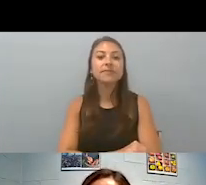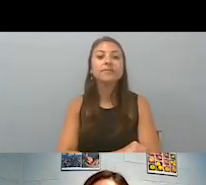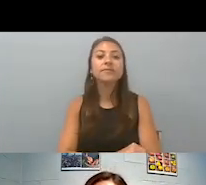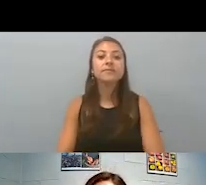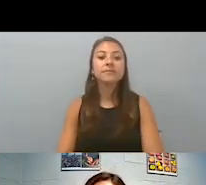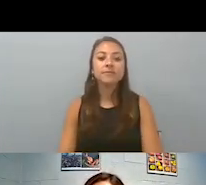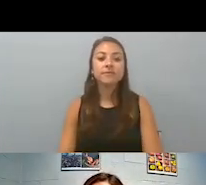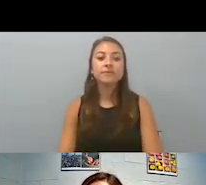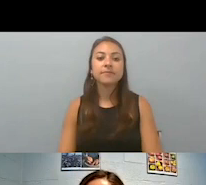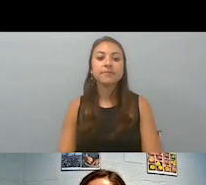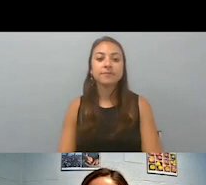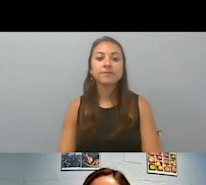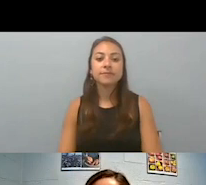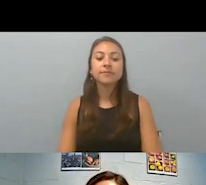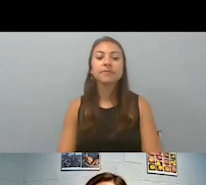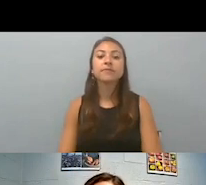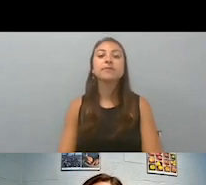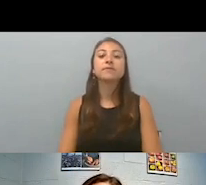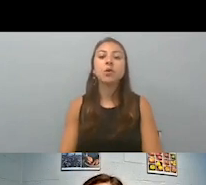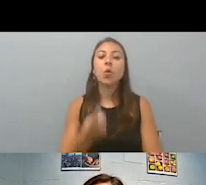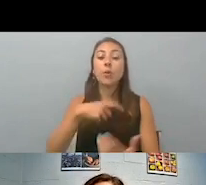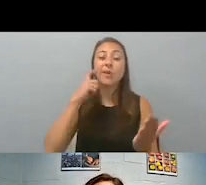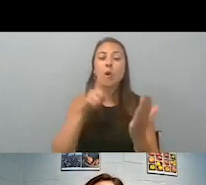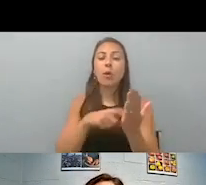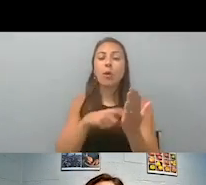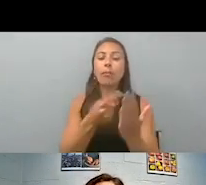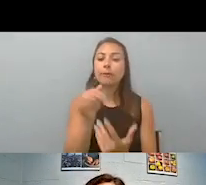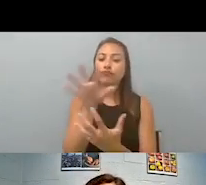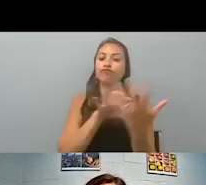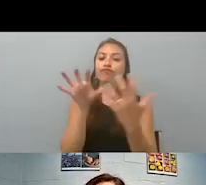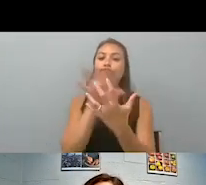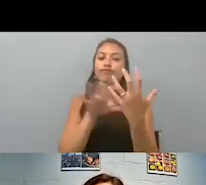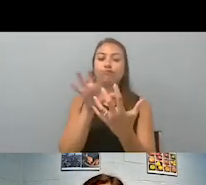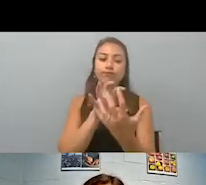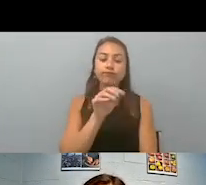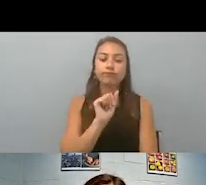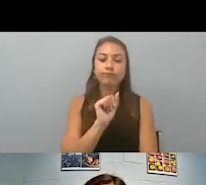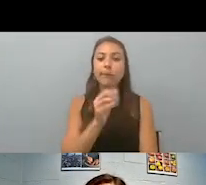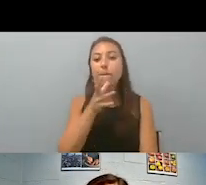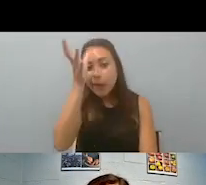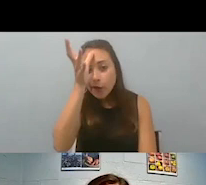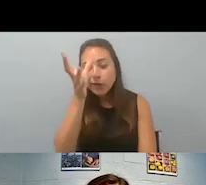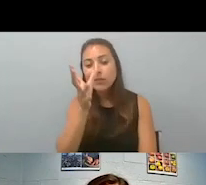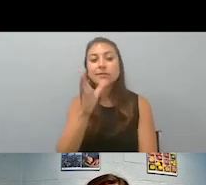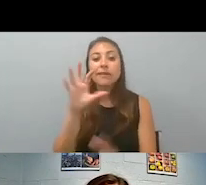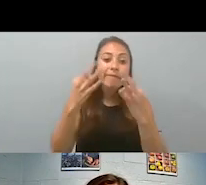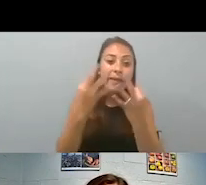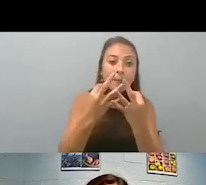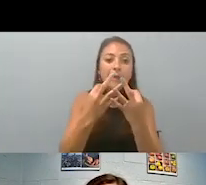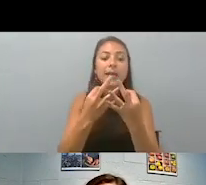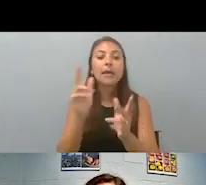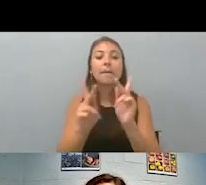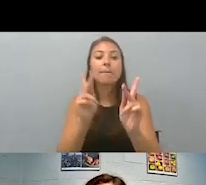that something that is definitely confusing to people from the outside, so parents, family members who are